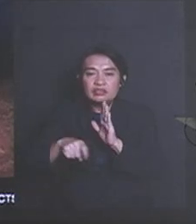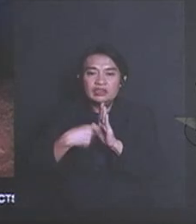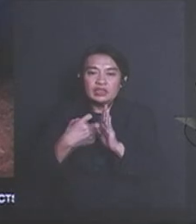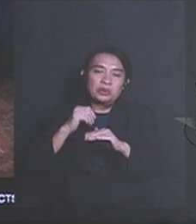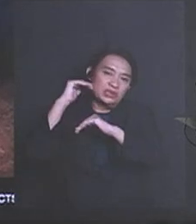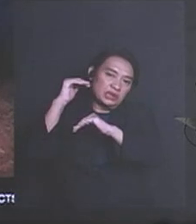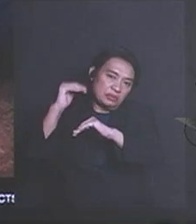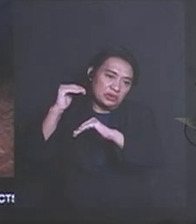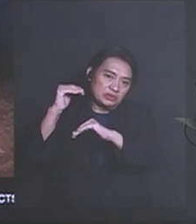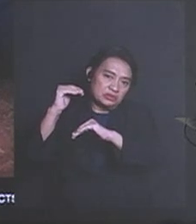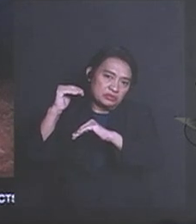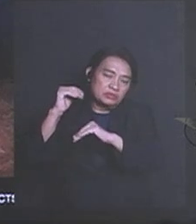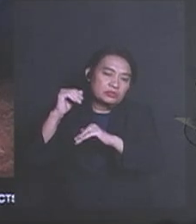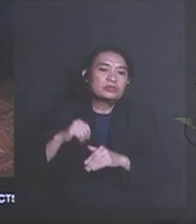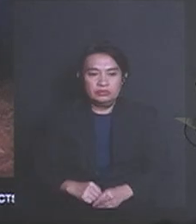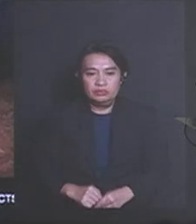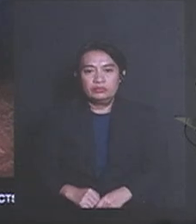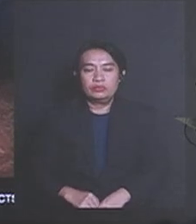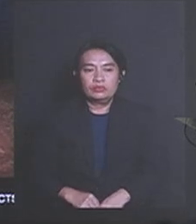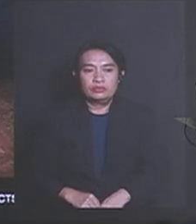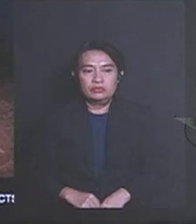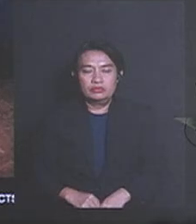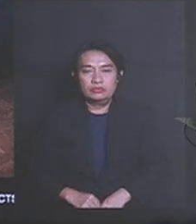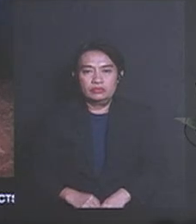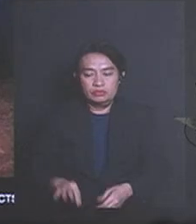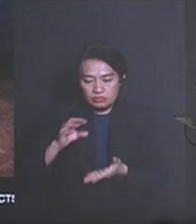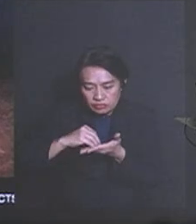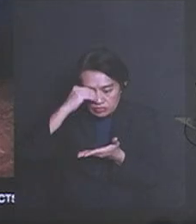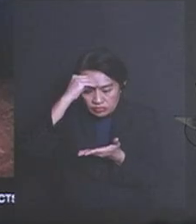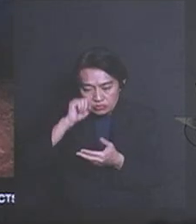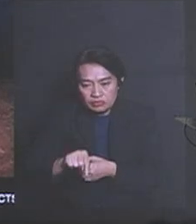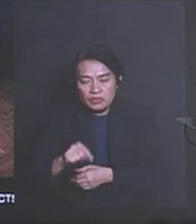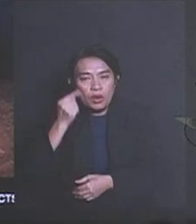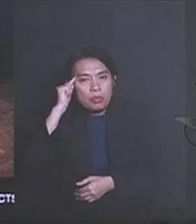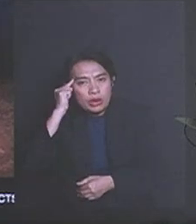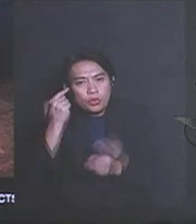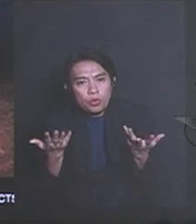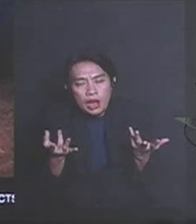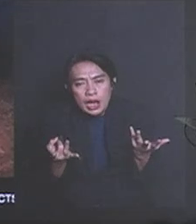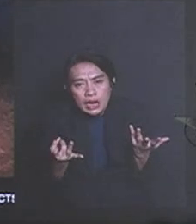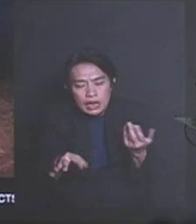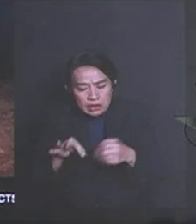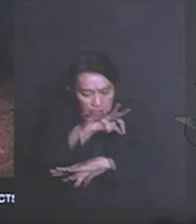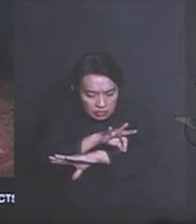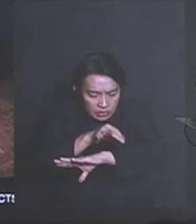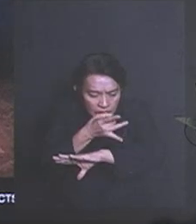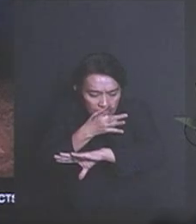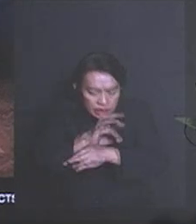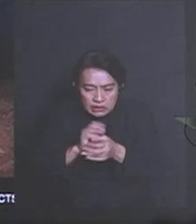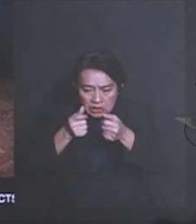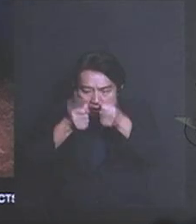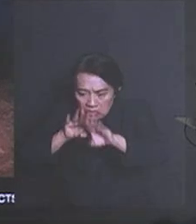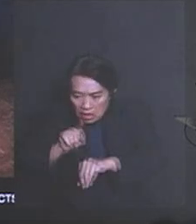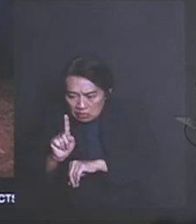They don't even know who is architect and what is architecture. This highlighting the